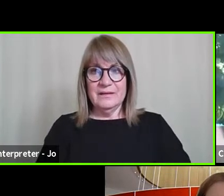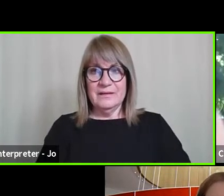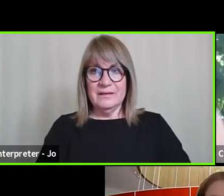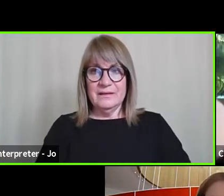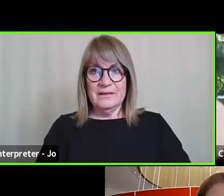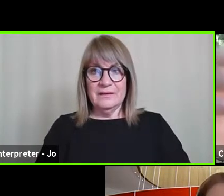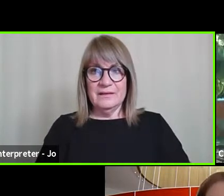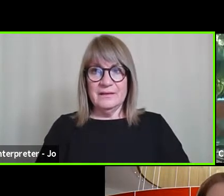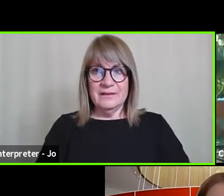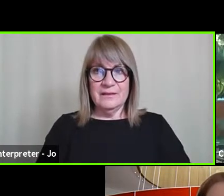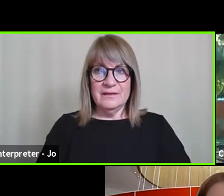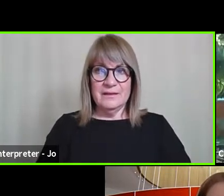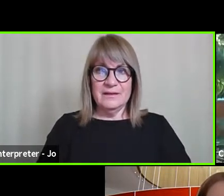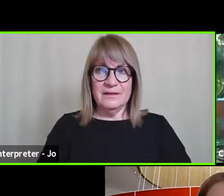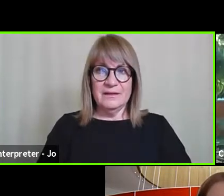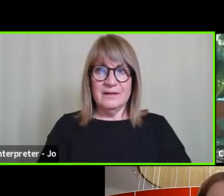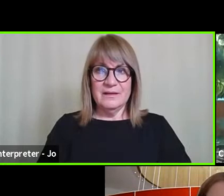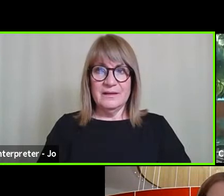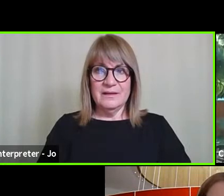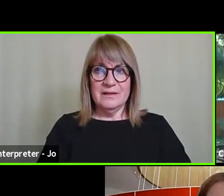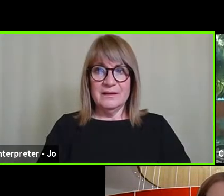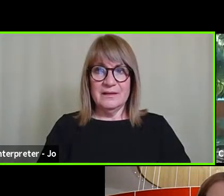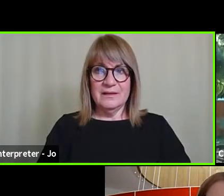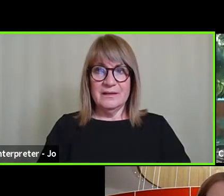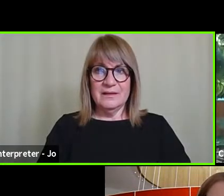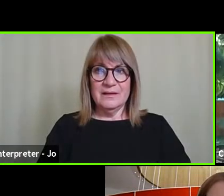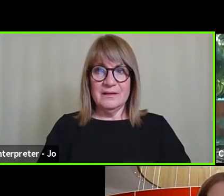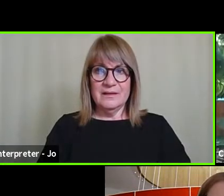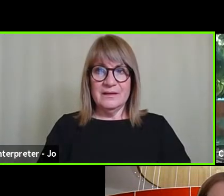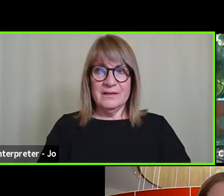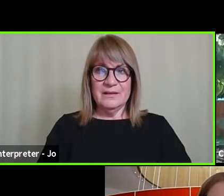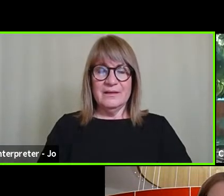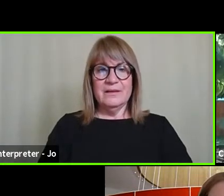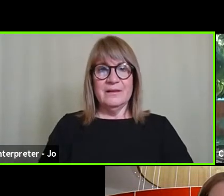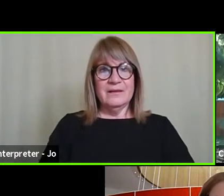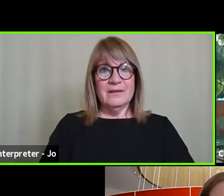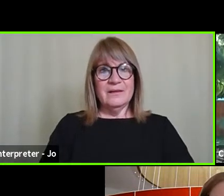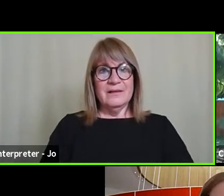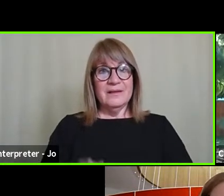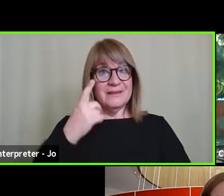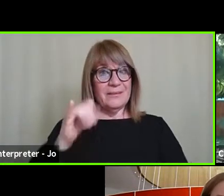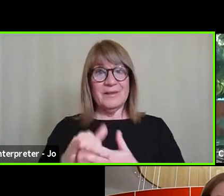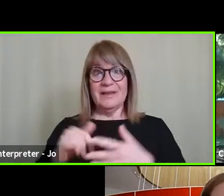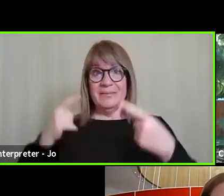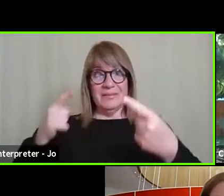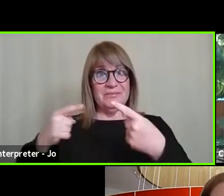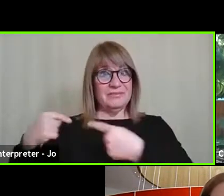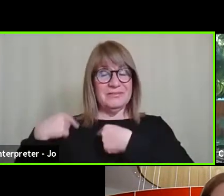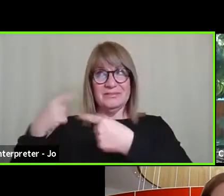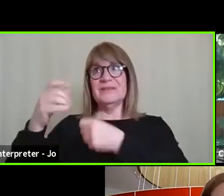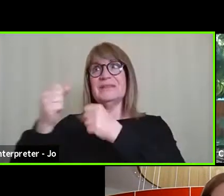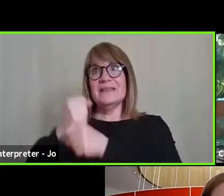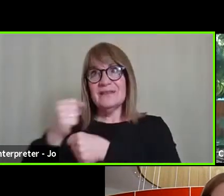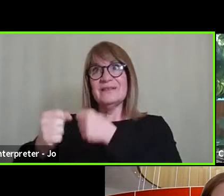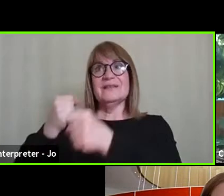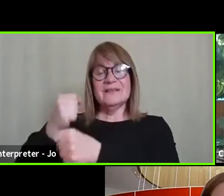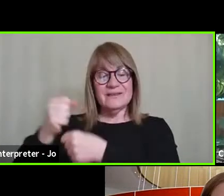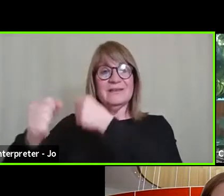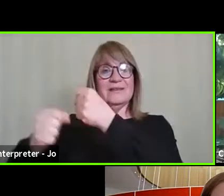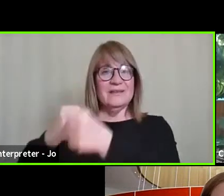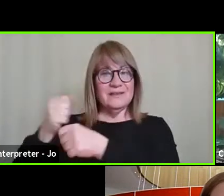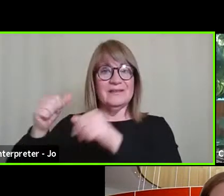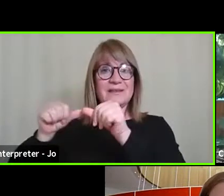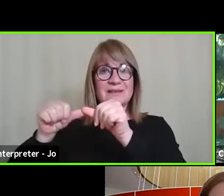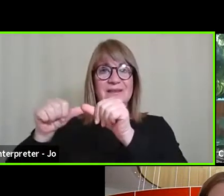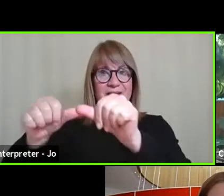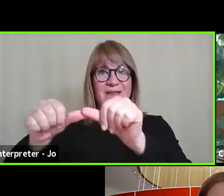legislature you know they listened to something that we had been arguing for years and years and years but it